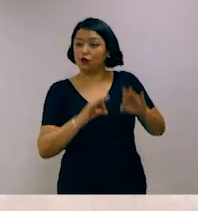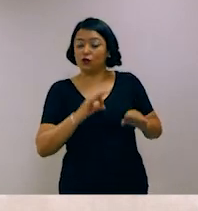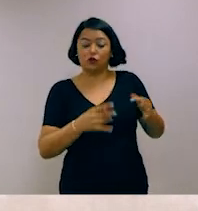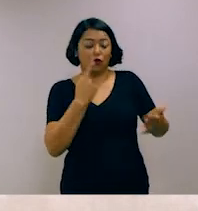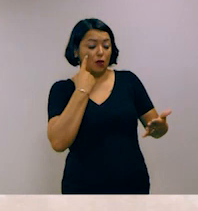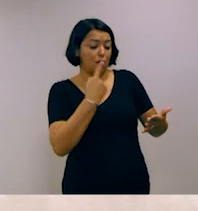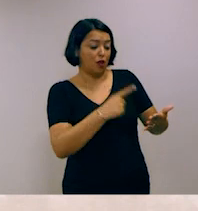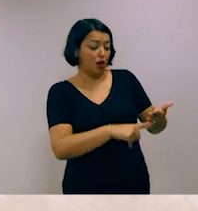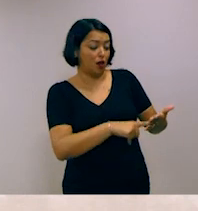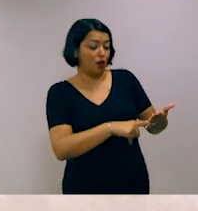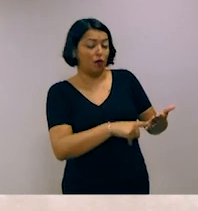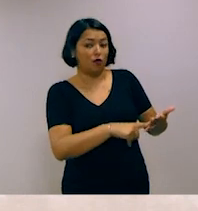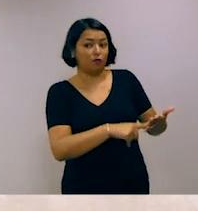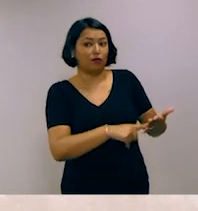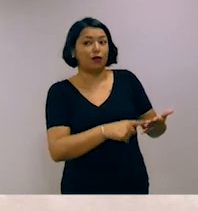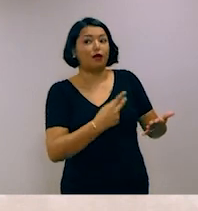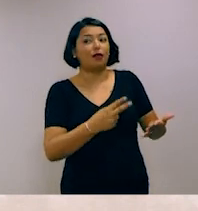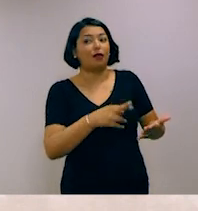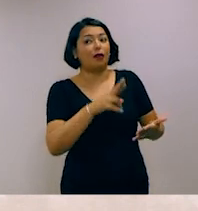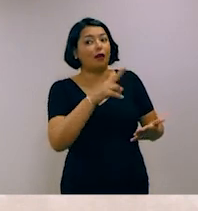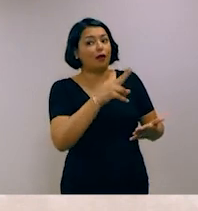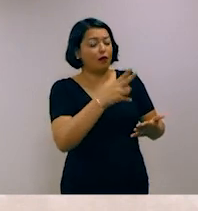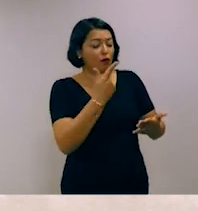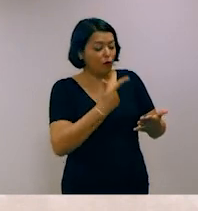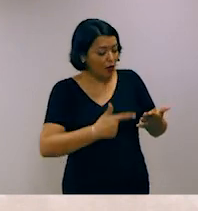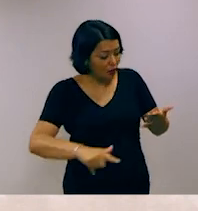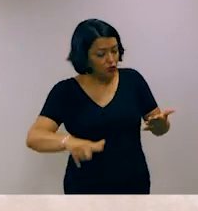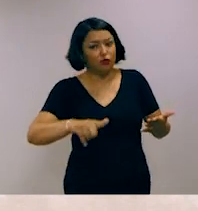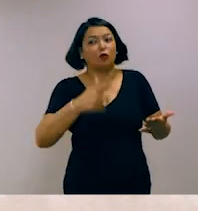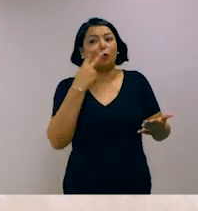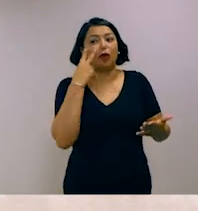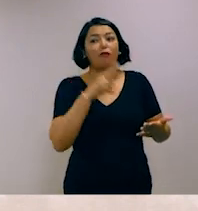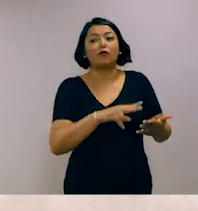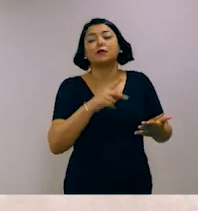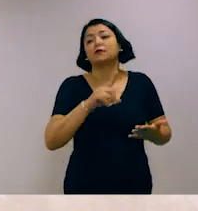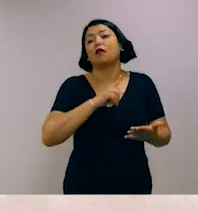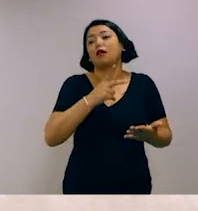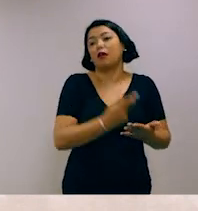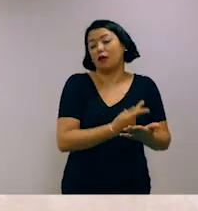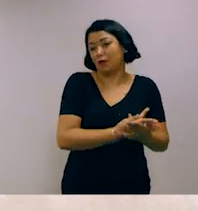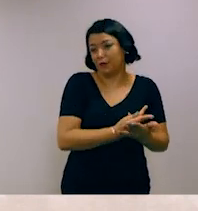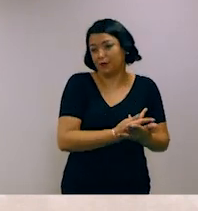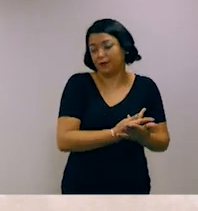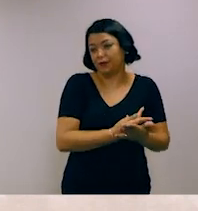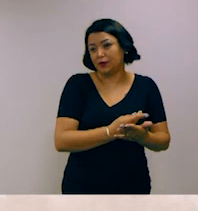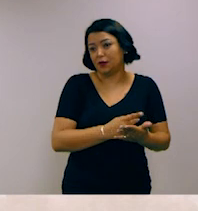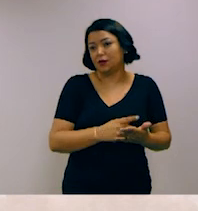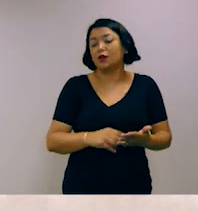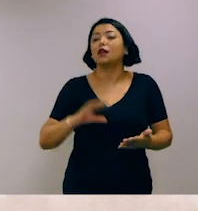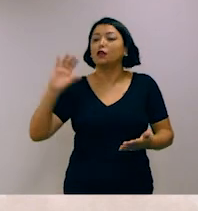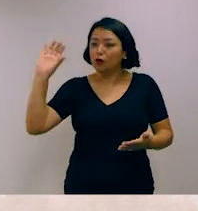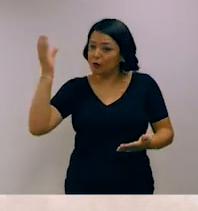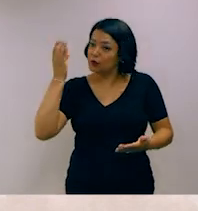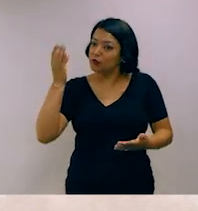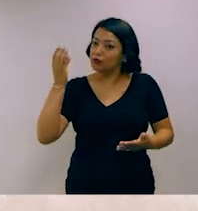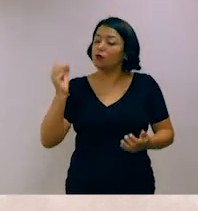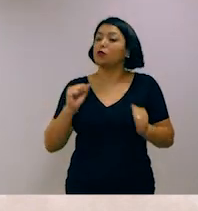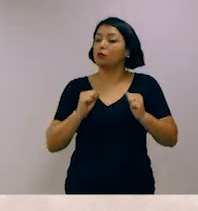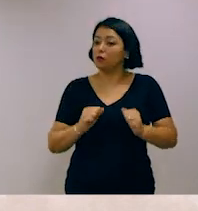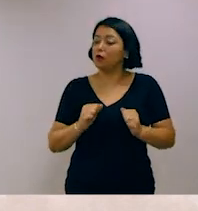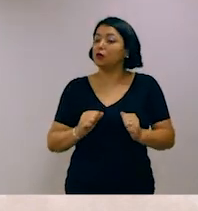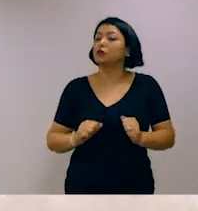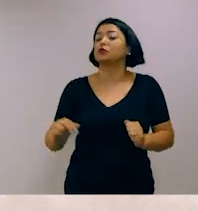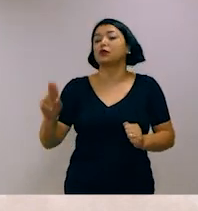cabinet. And we also have the post-ruling or post-judging. Maybe there were material